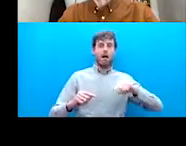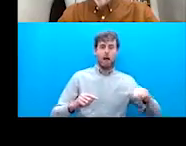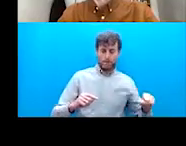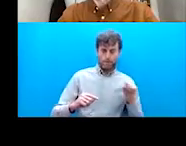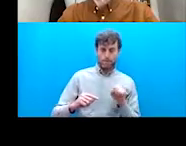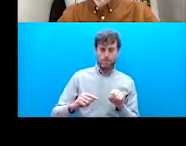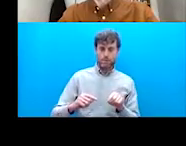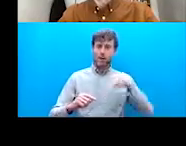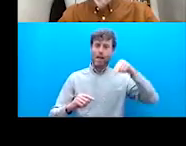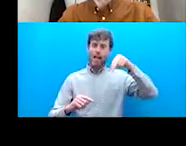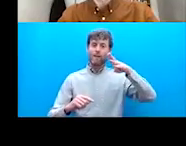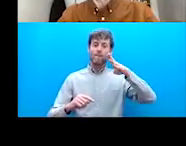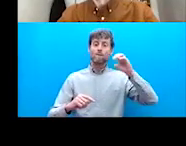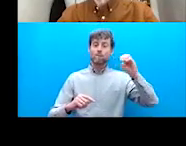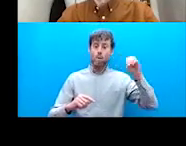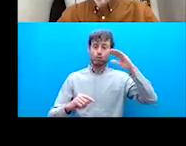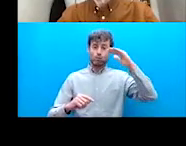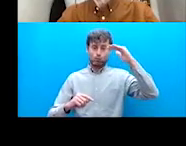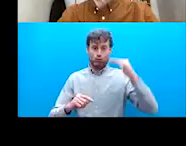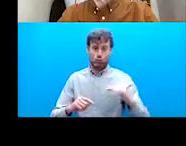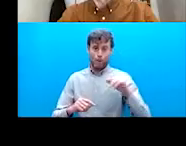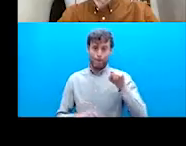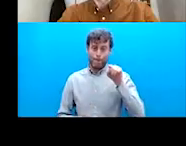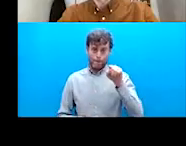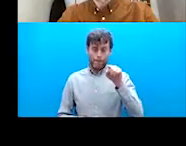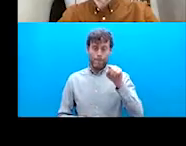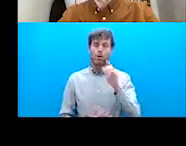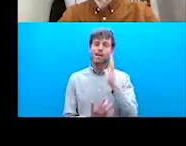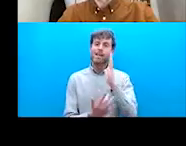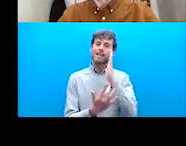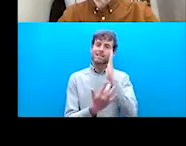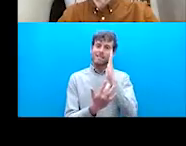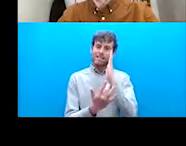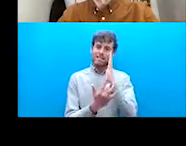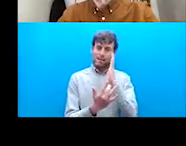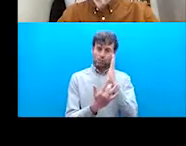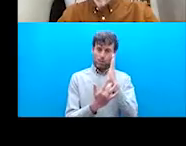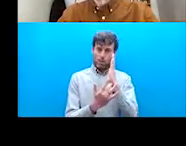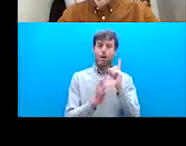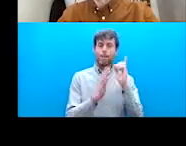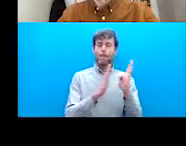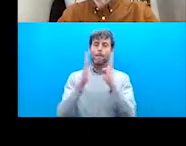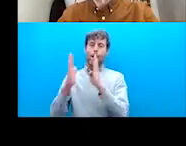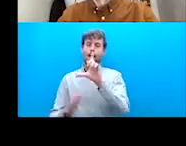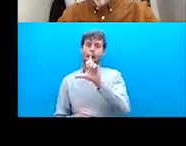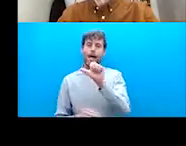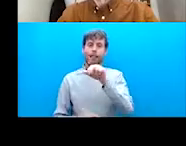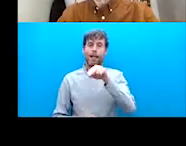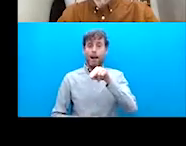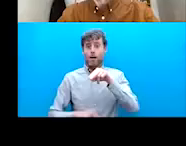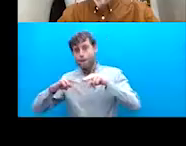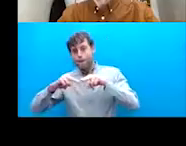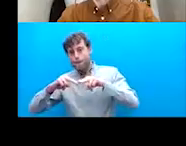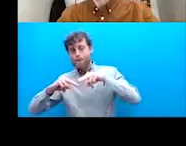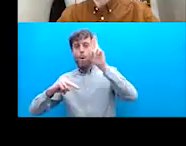being stronger on central and posterior channels, and the LAN increase being stronger on